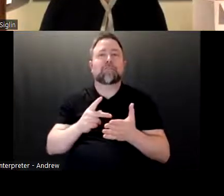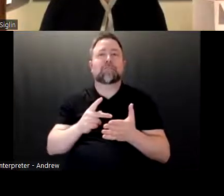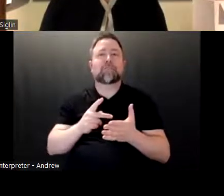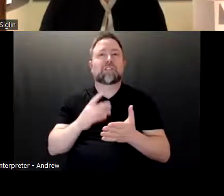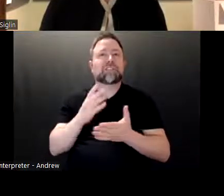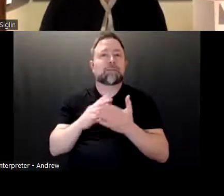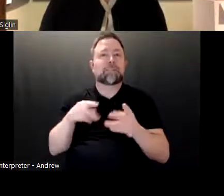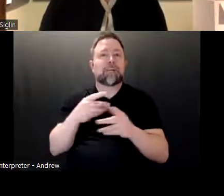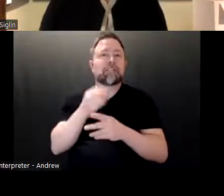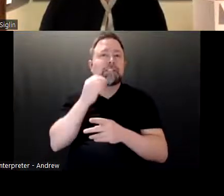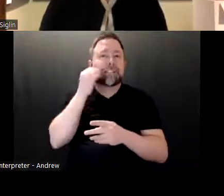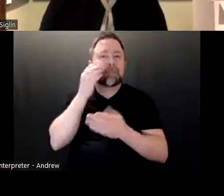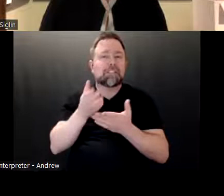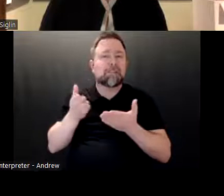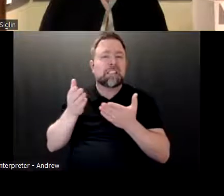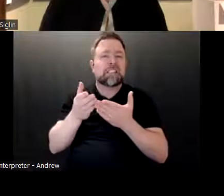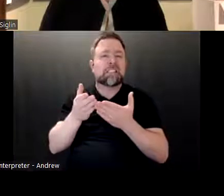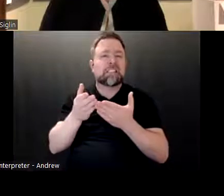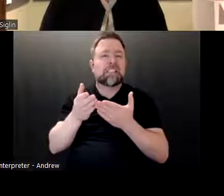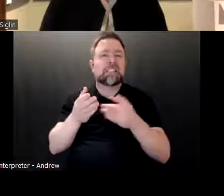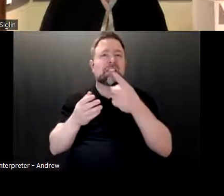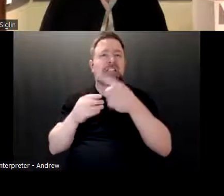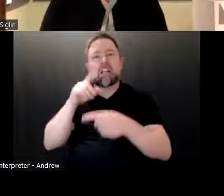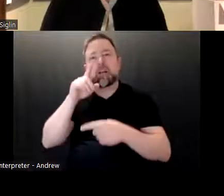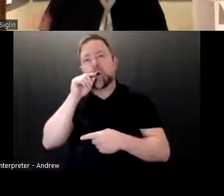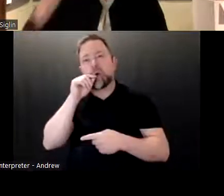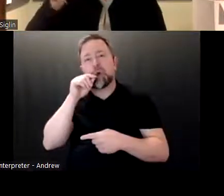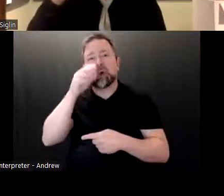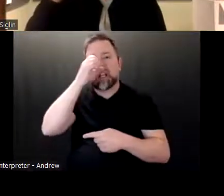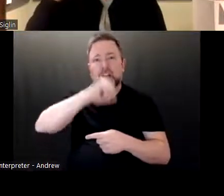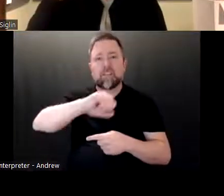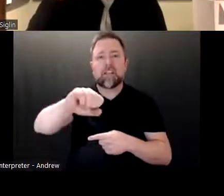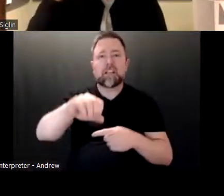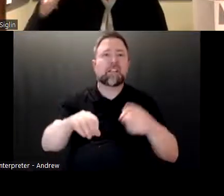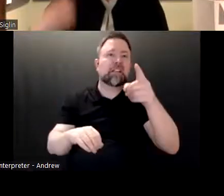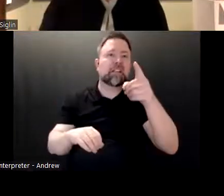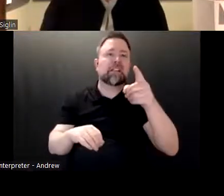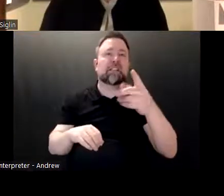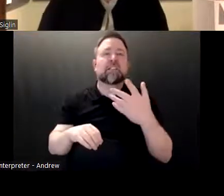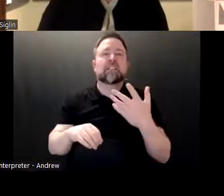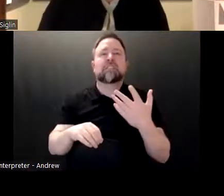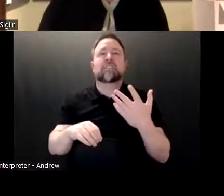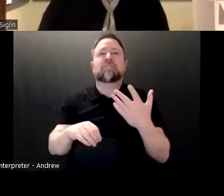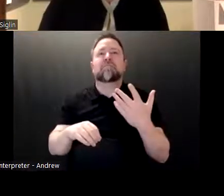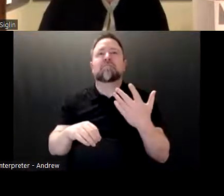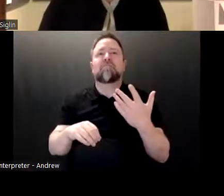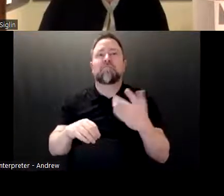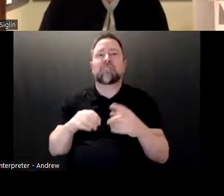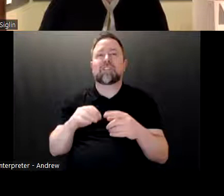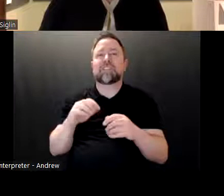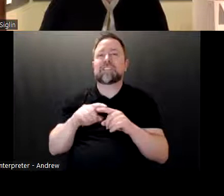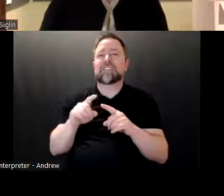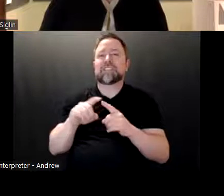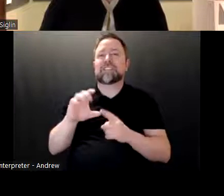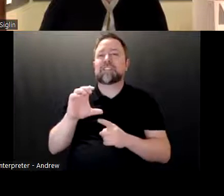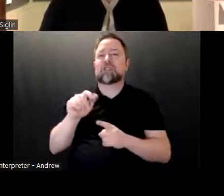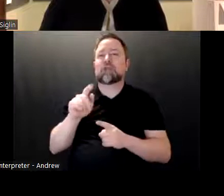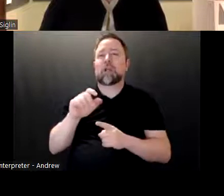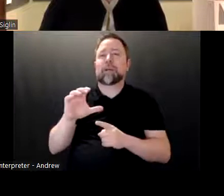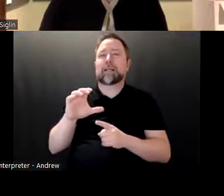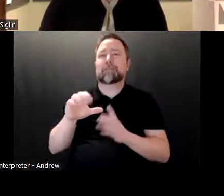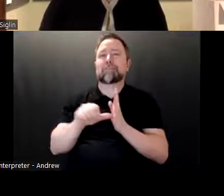sculpture at that time. But some of these other pieces I'm showing maybe less so, because they weren't designed to be shown in an art gallery or